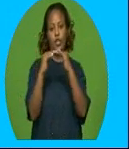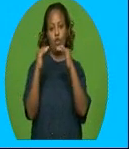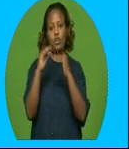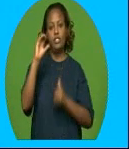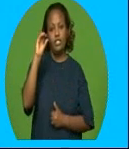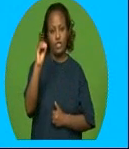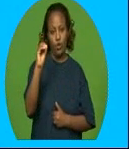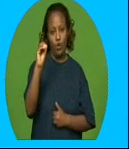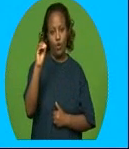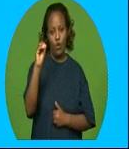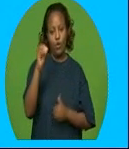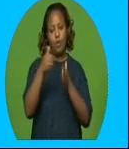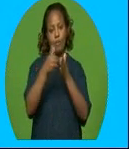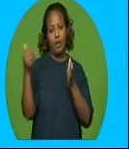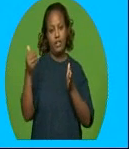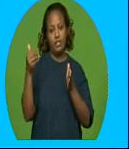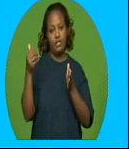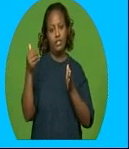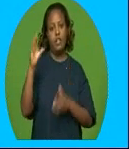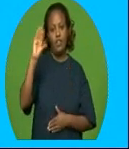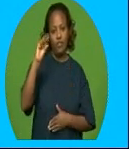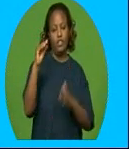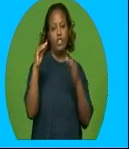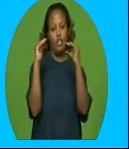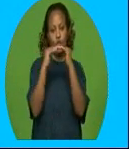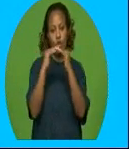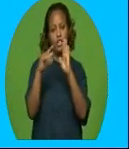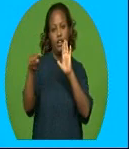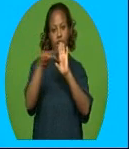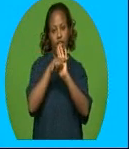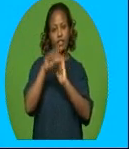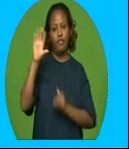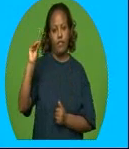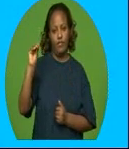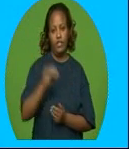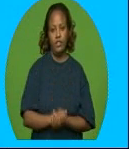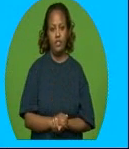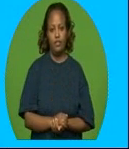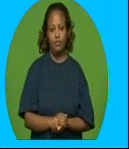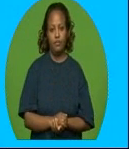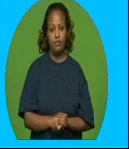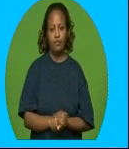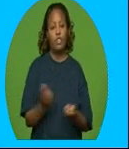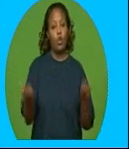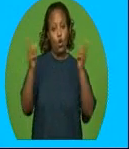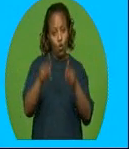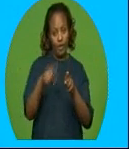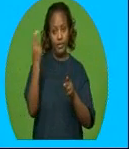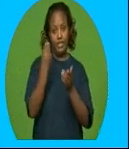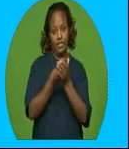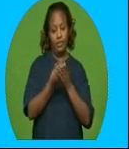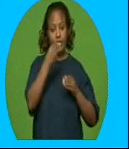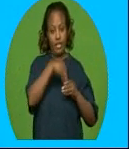C equals 0 minus 50 equals negative 50.